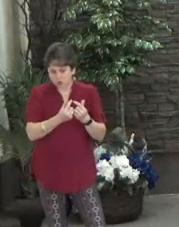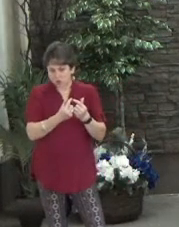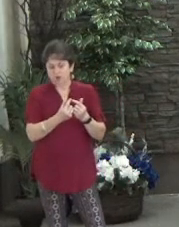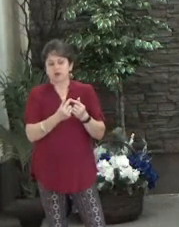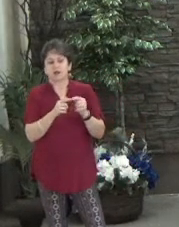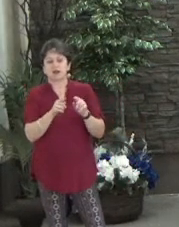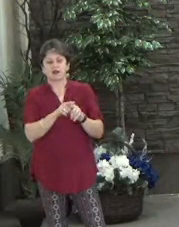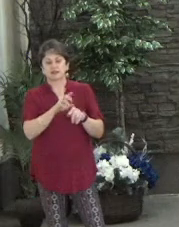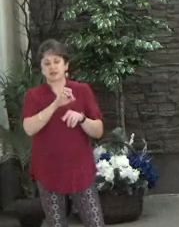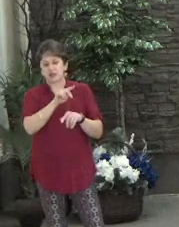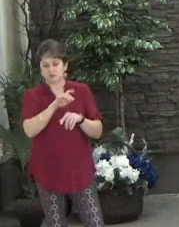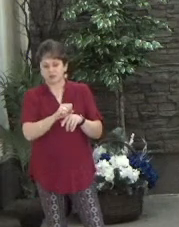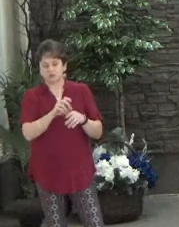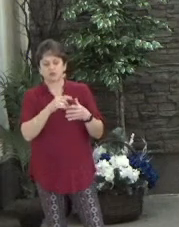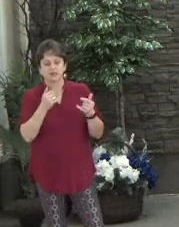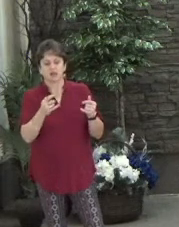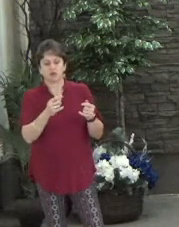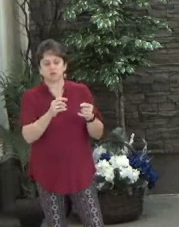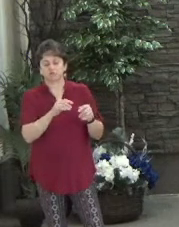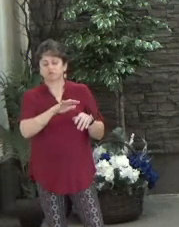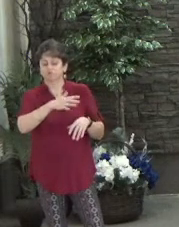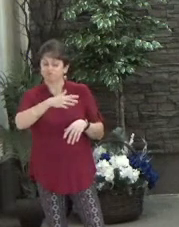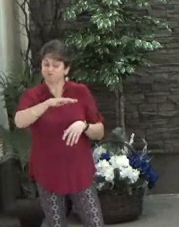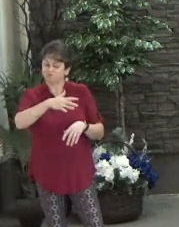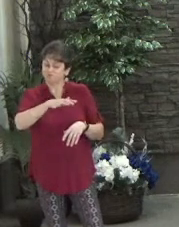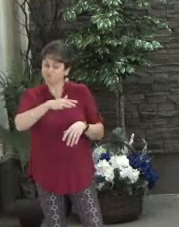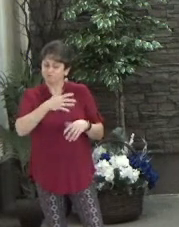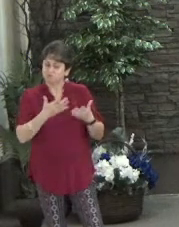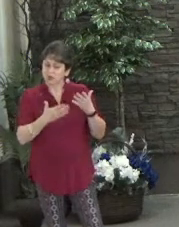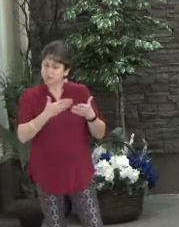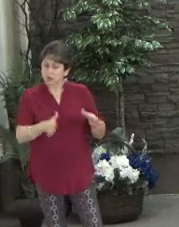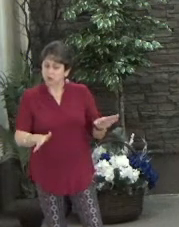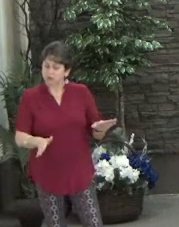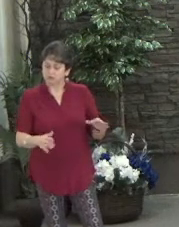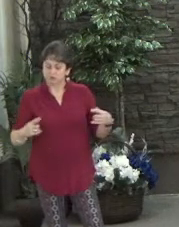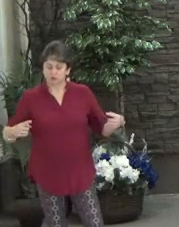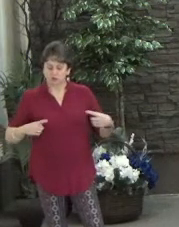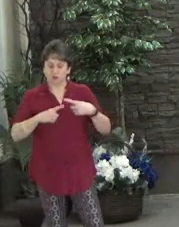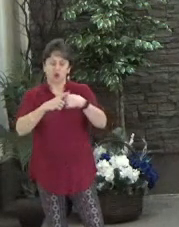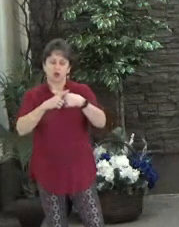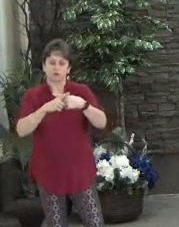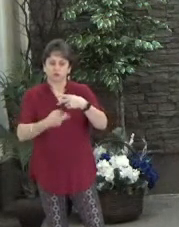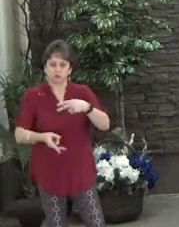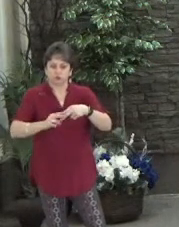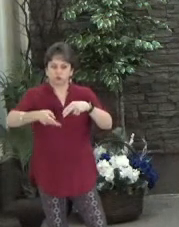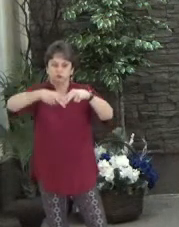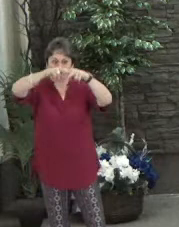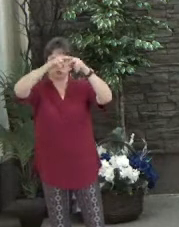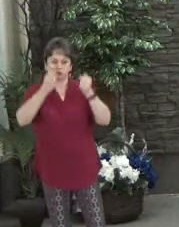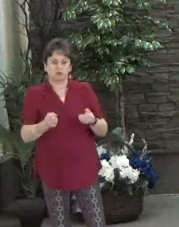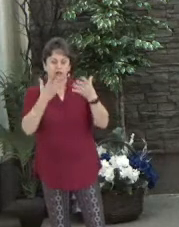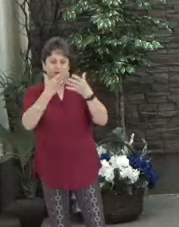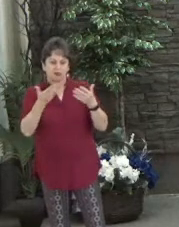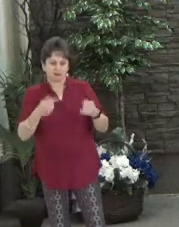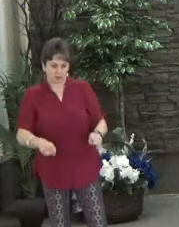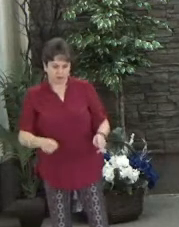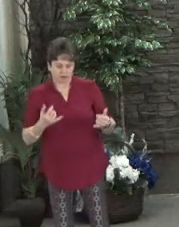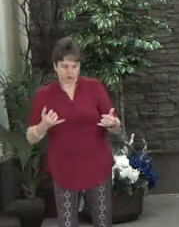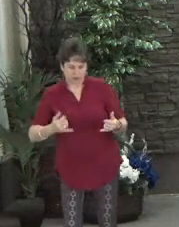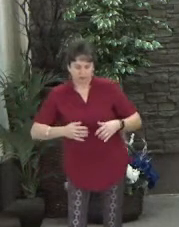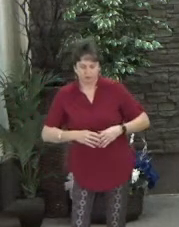a campus ministry was now in question. The conflict quickly escalated, as so many things do these